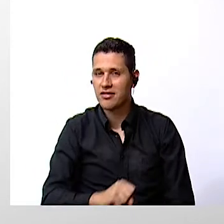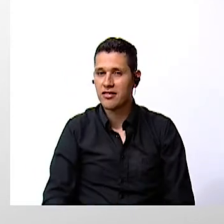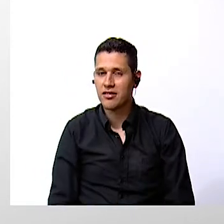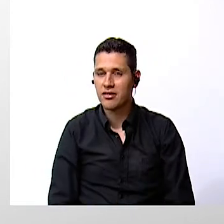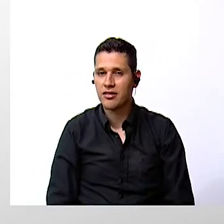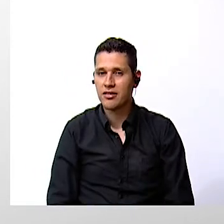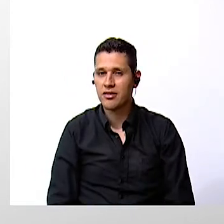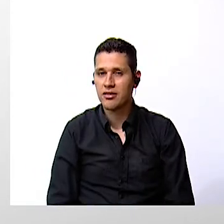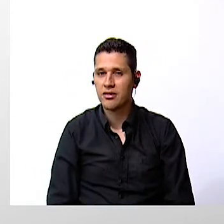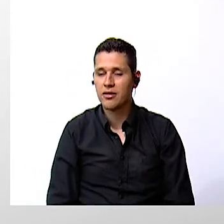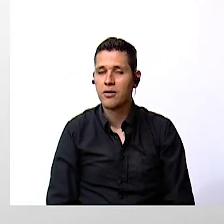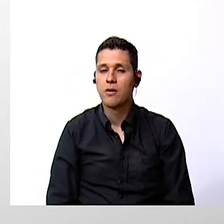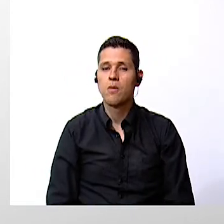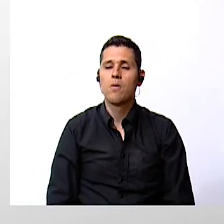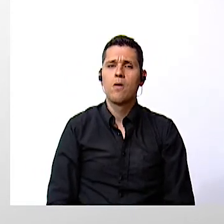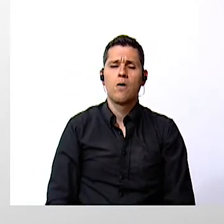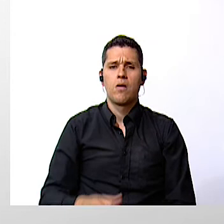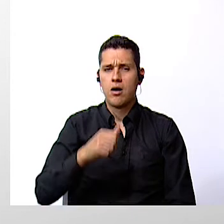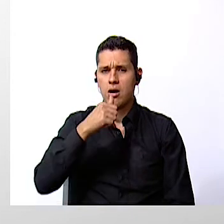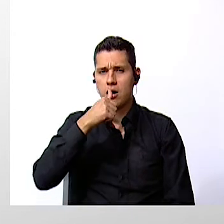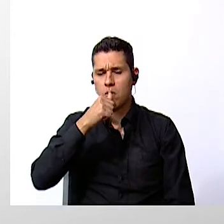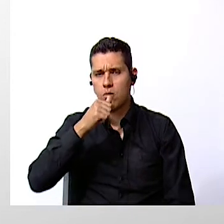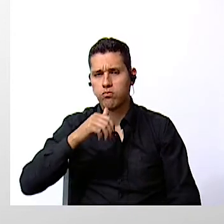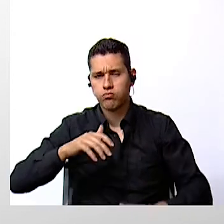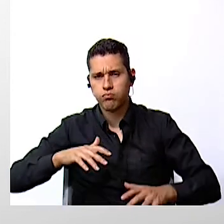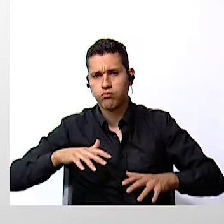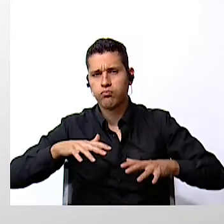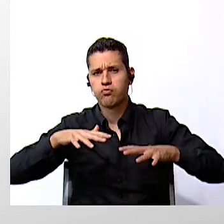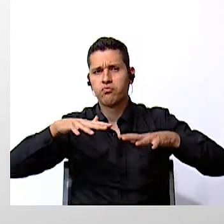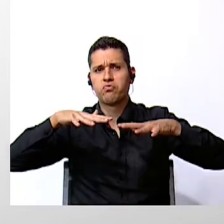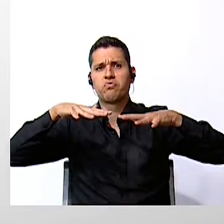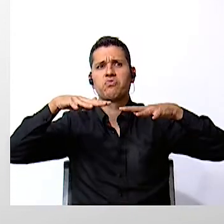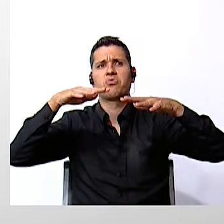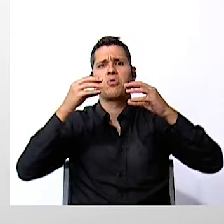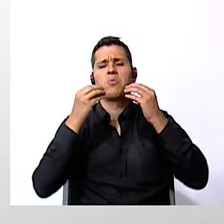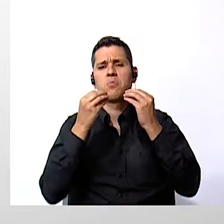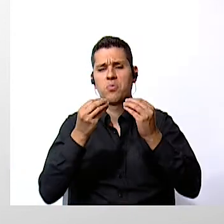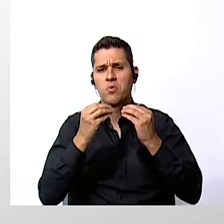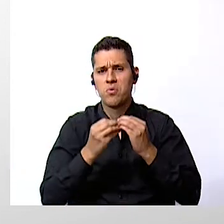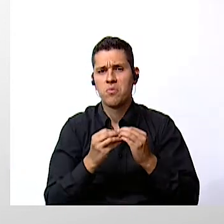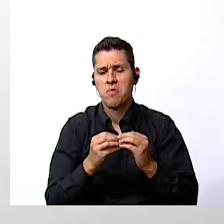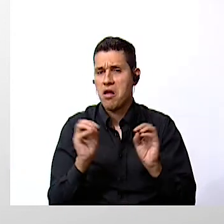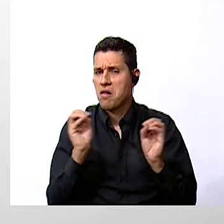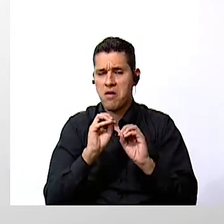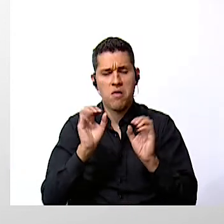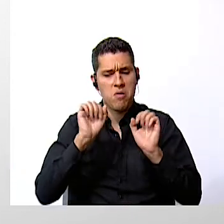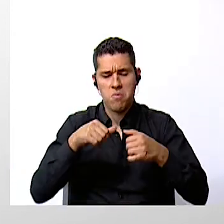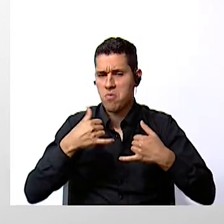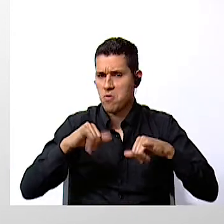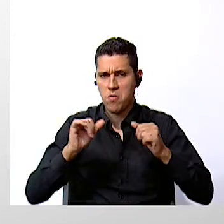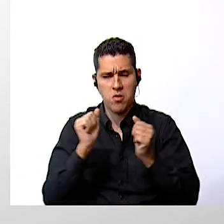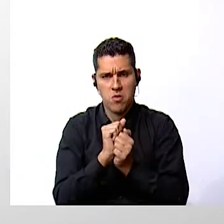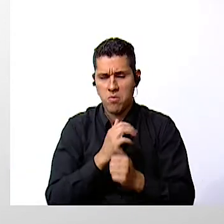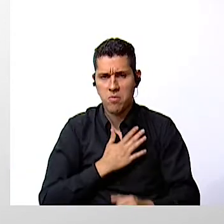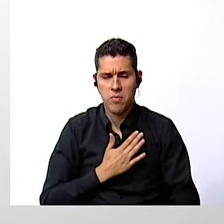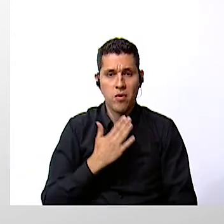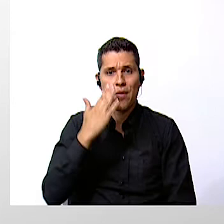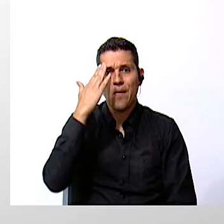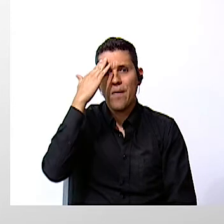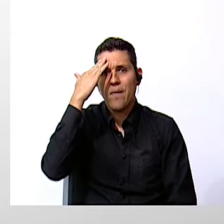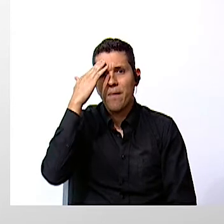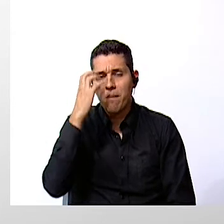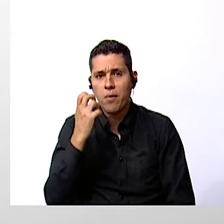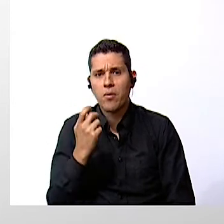as a river. I am full of water. Nobody wants to play with me because I'm